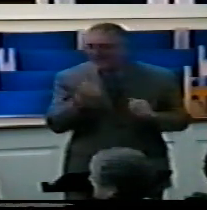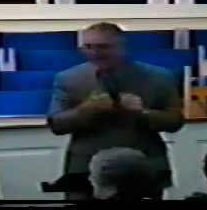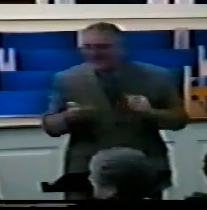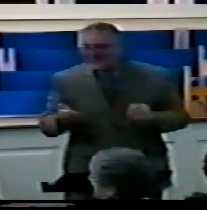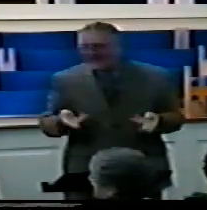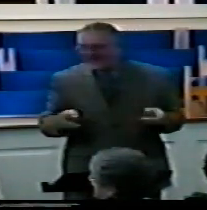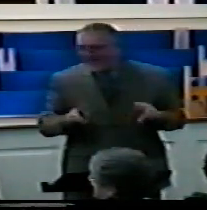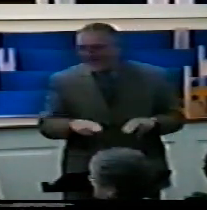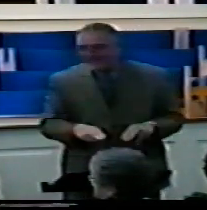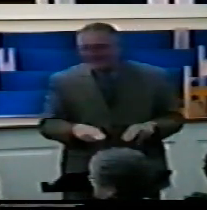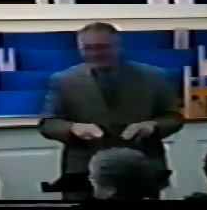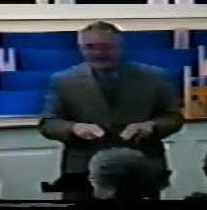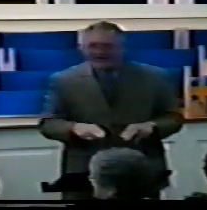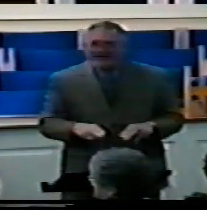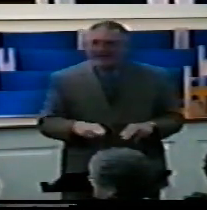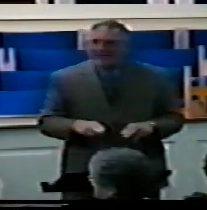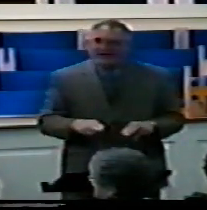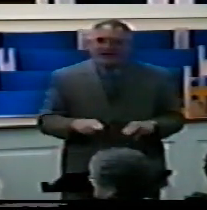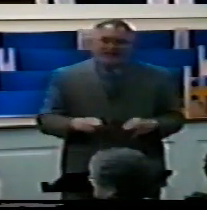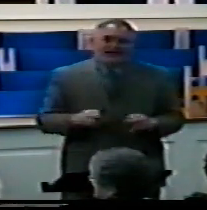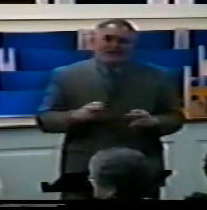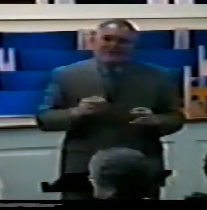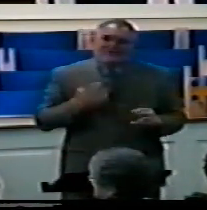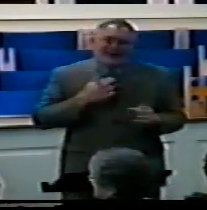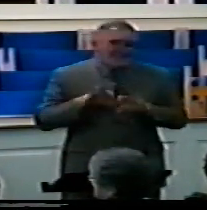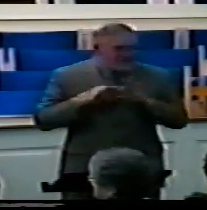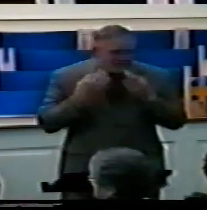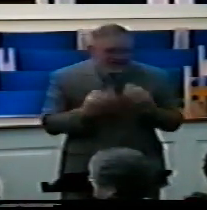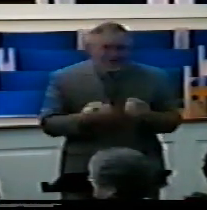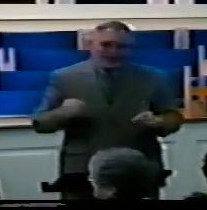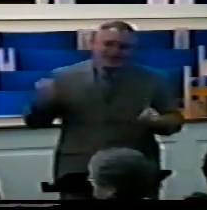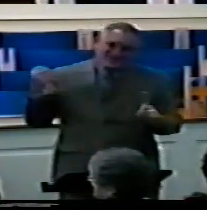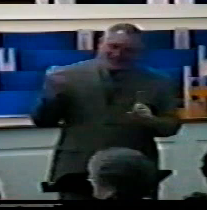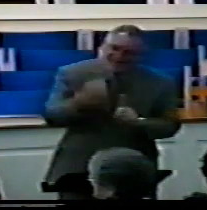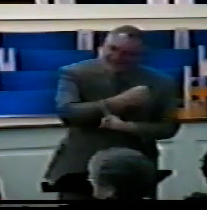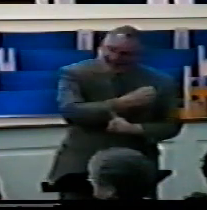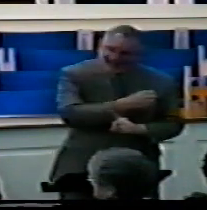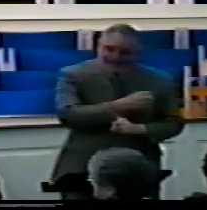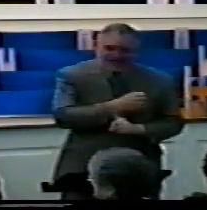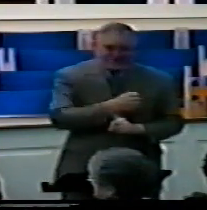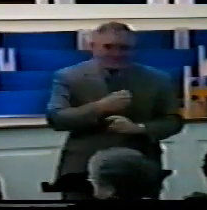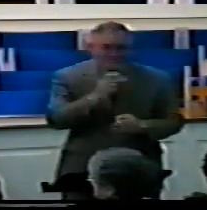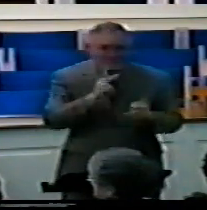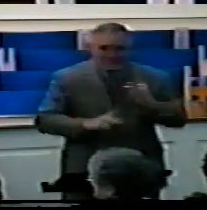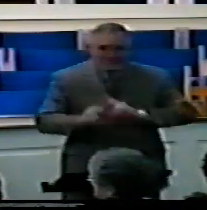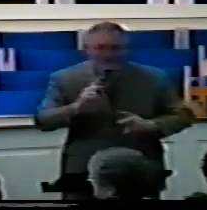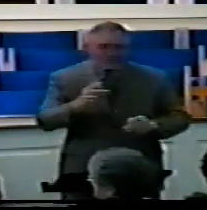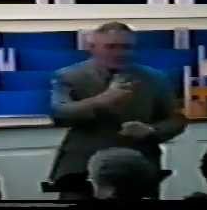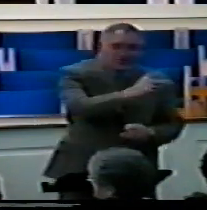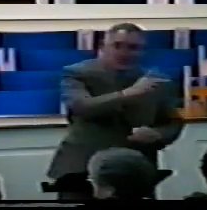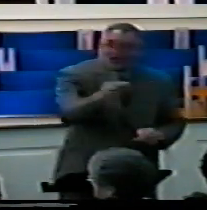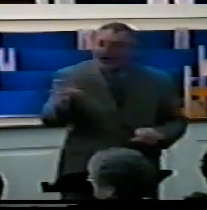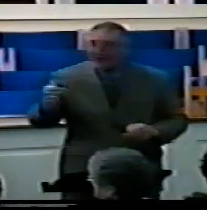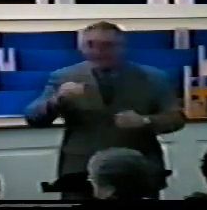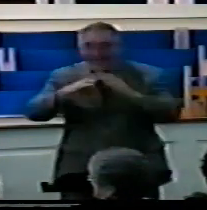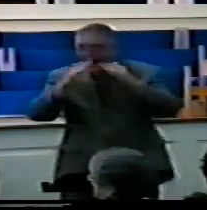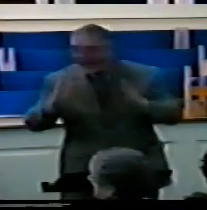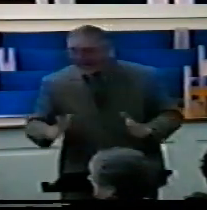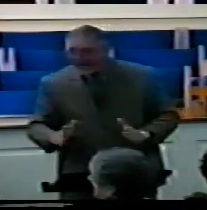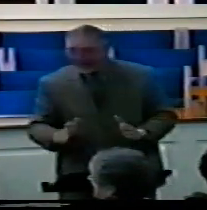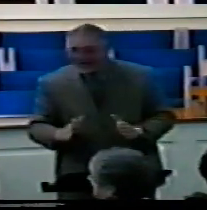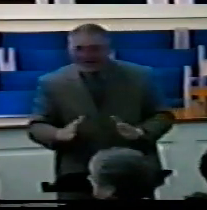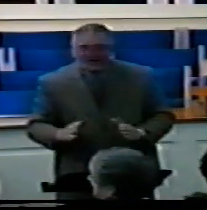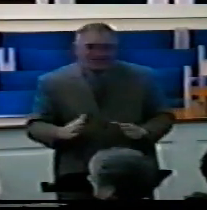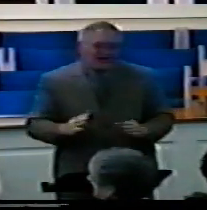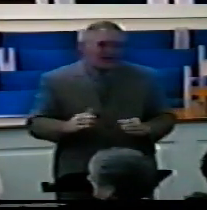my family was attacked. 10 commandos came in and shot our home all to pieces. Midnight Christmas Eve.